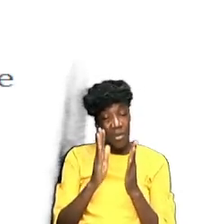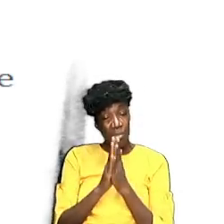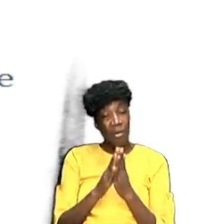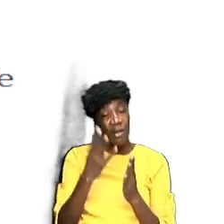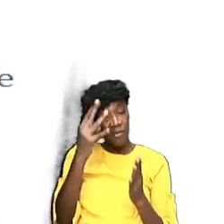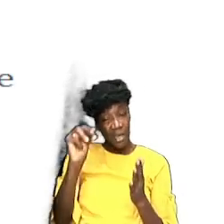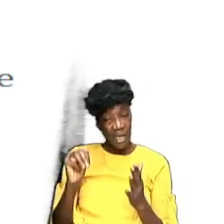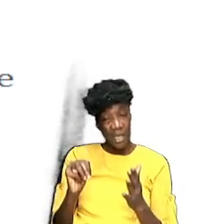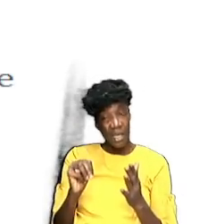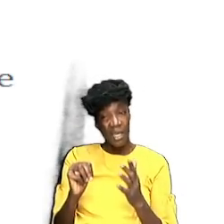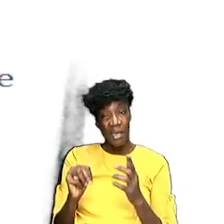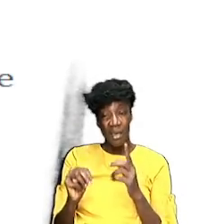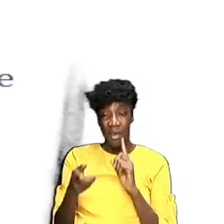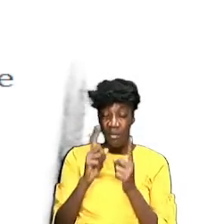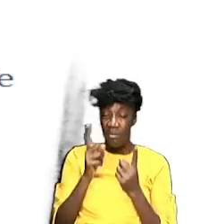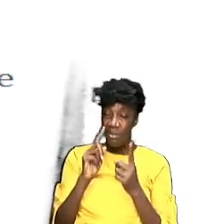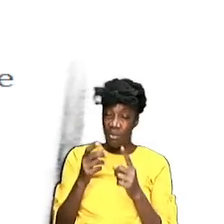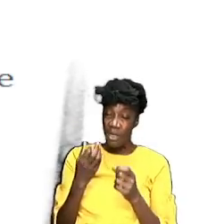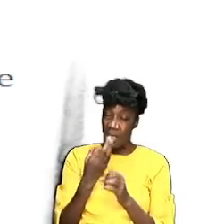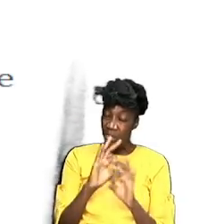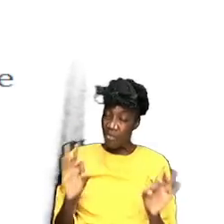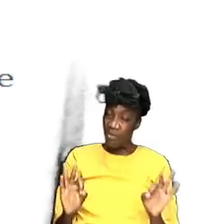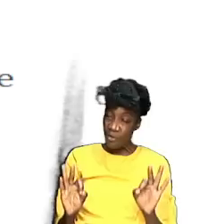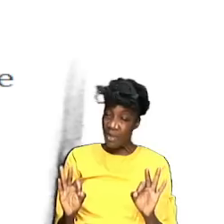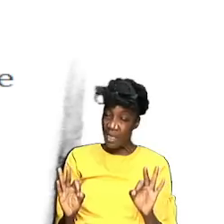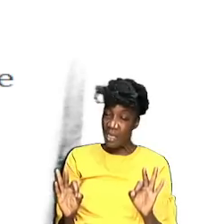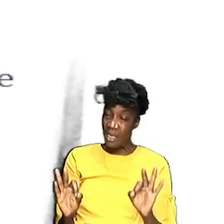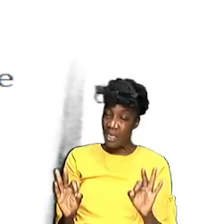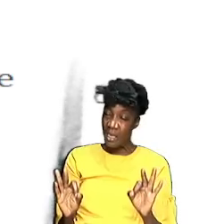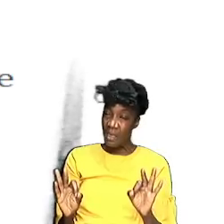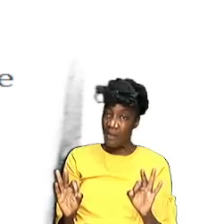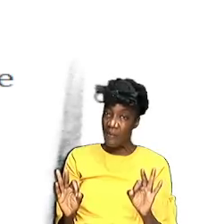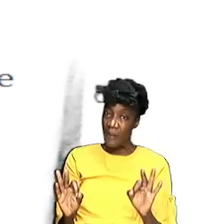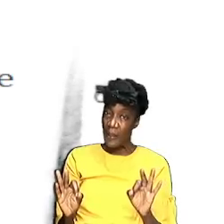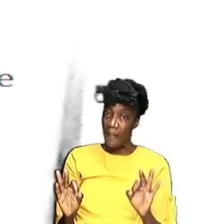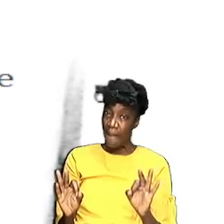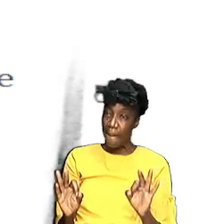that his speech can go with free utterance. Same Ephesians.